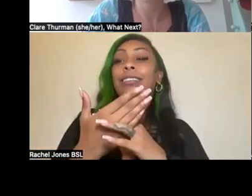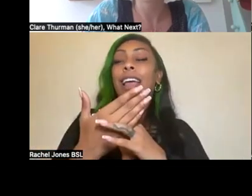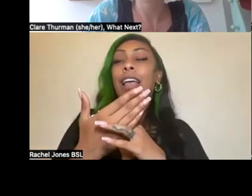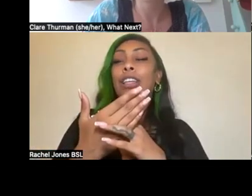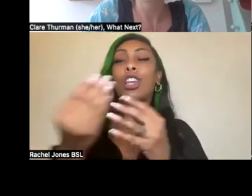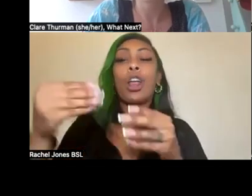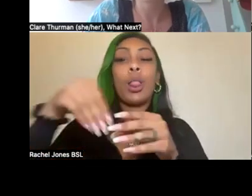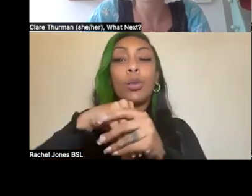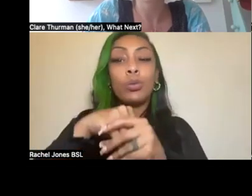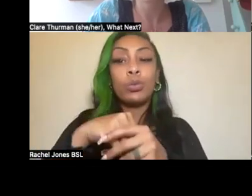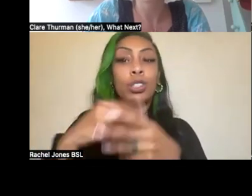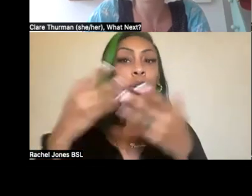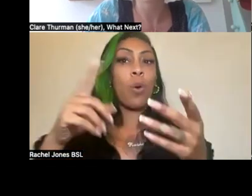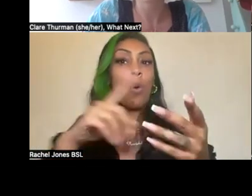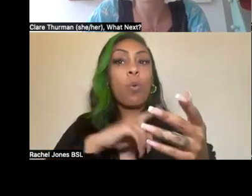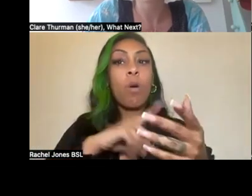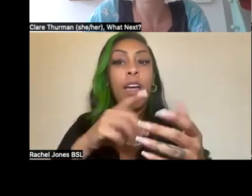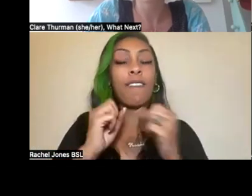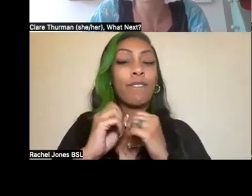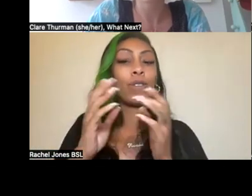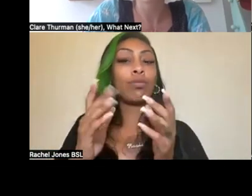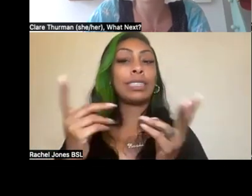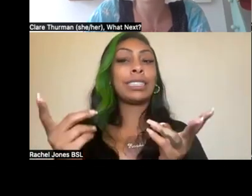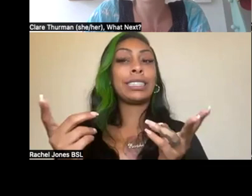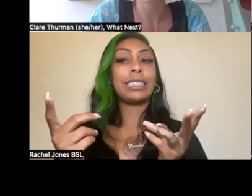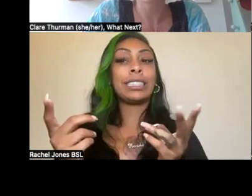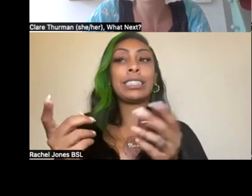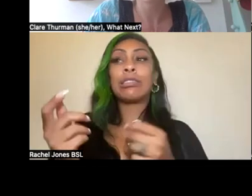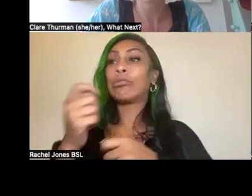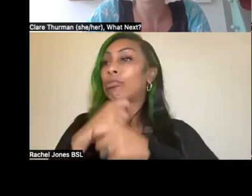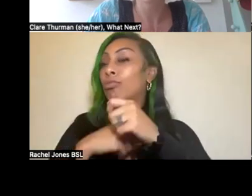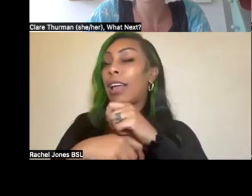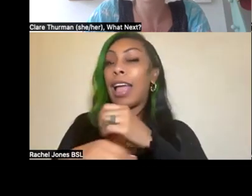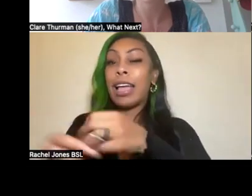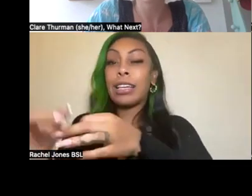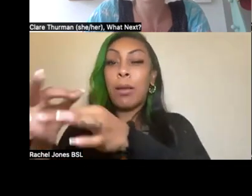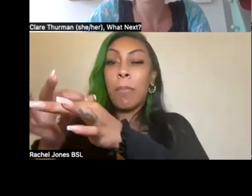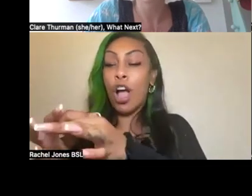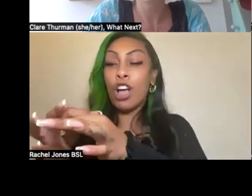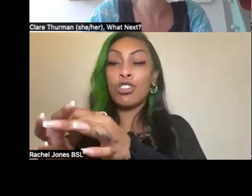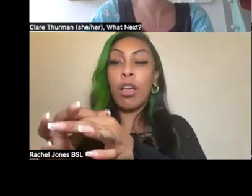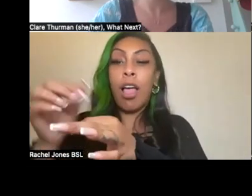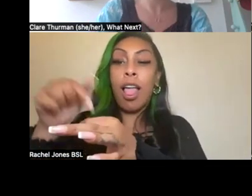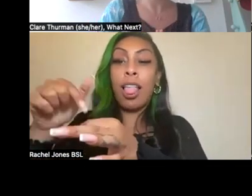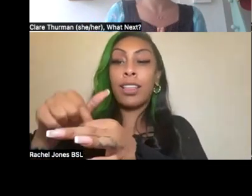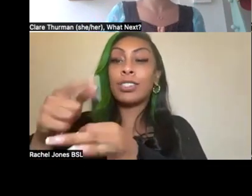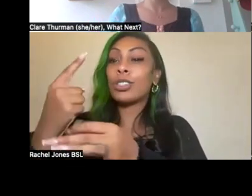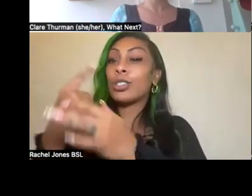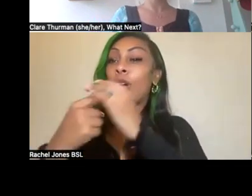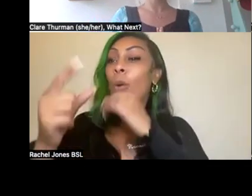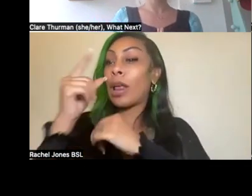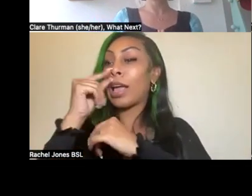Why are people doing this for free? Because then it also creates a loop of marginalization, because only people who can afford to